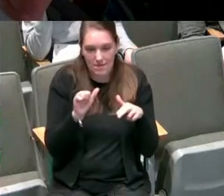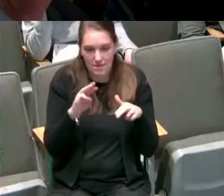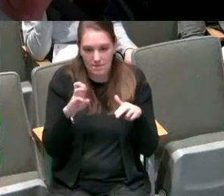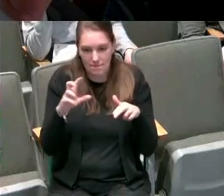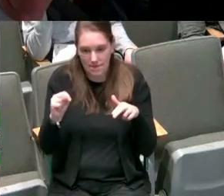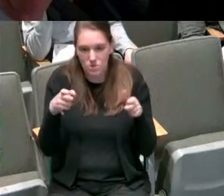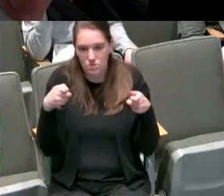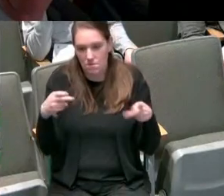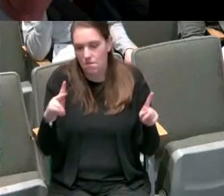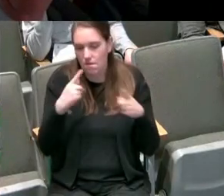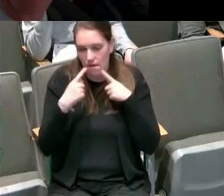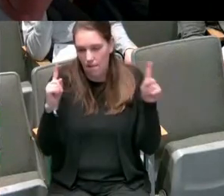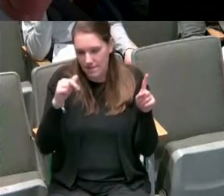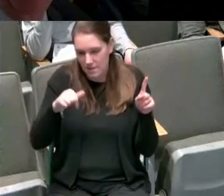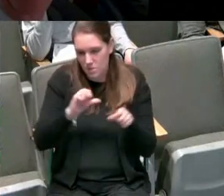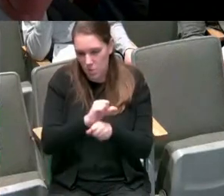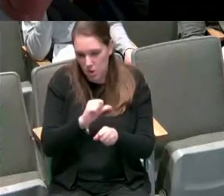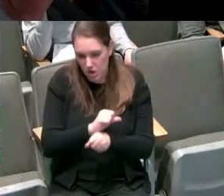work